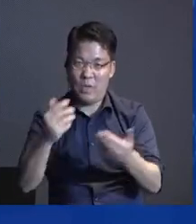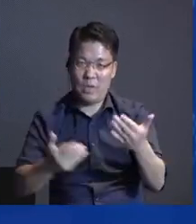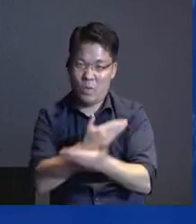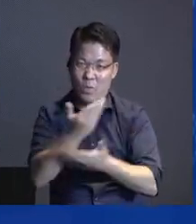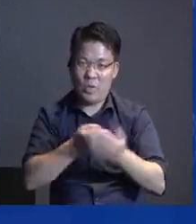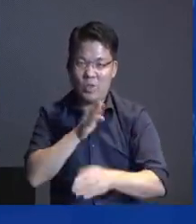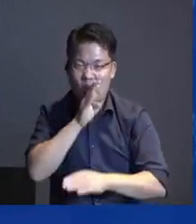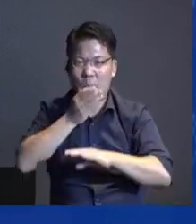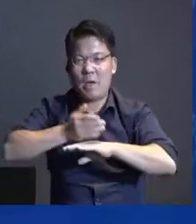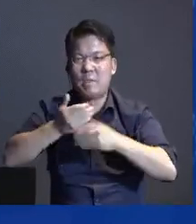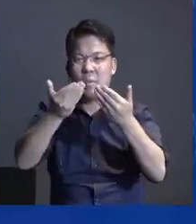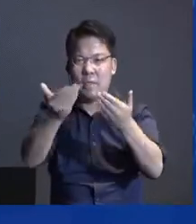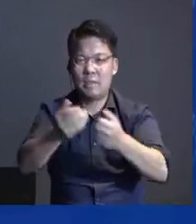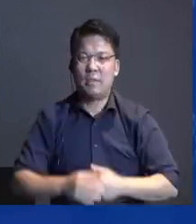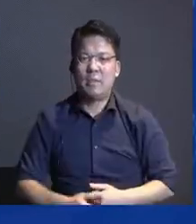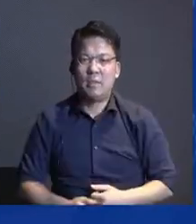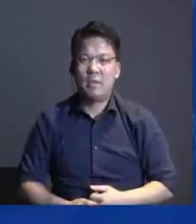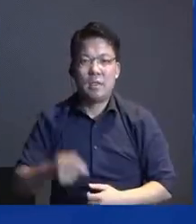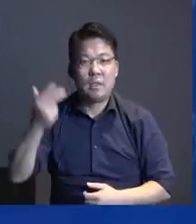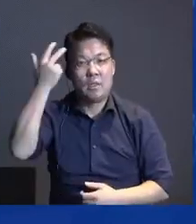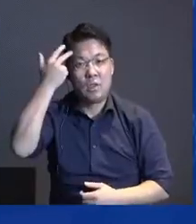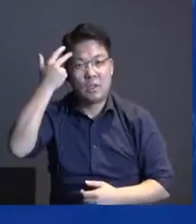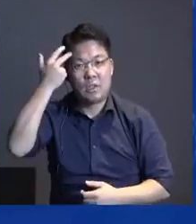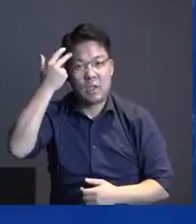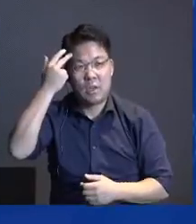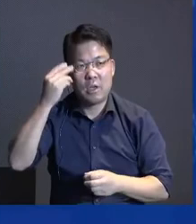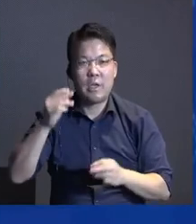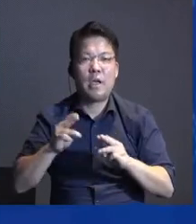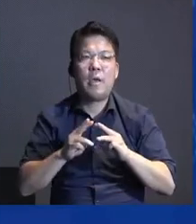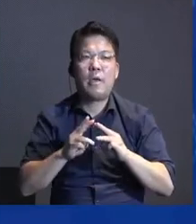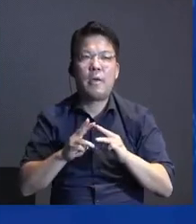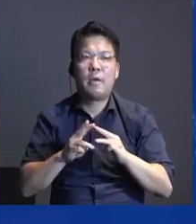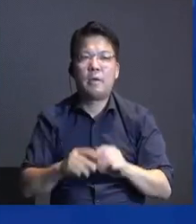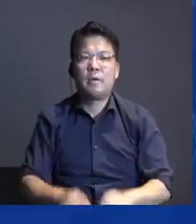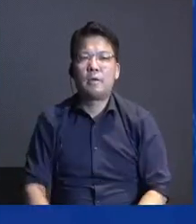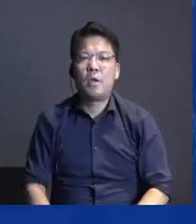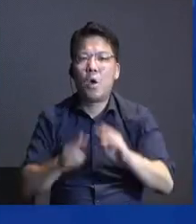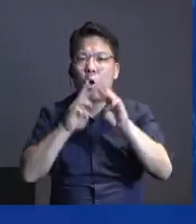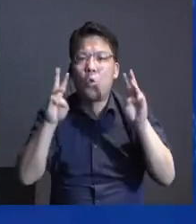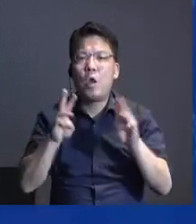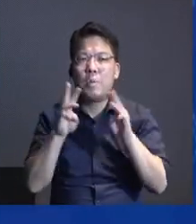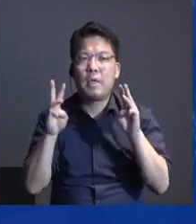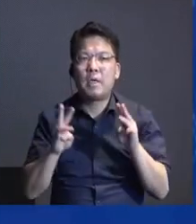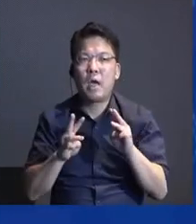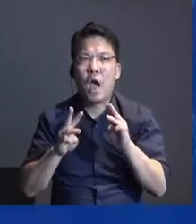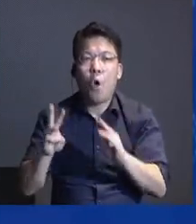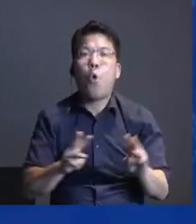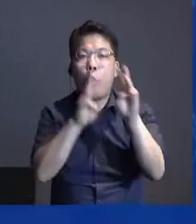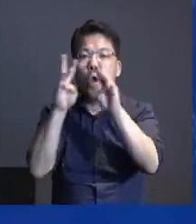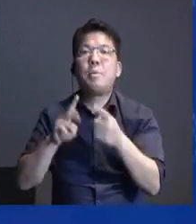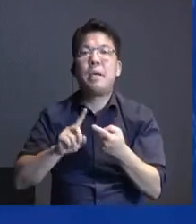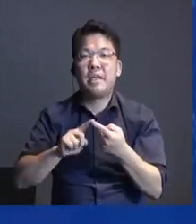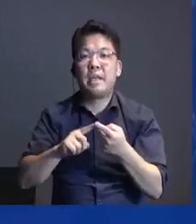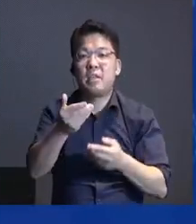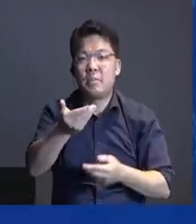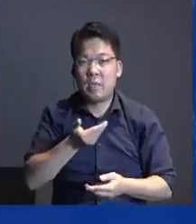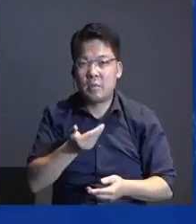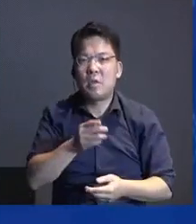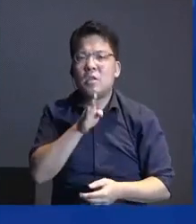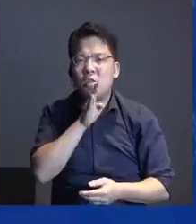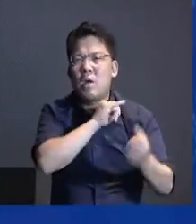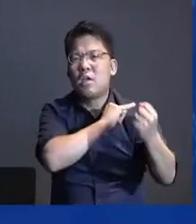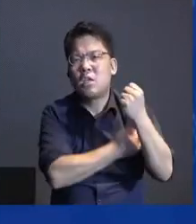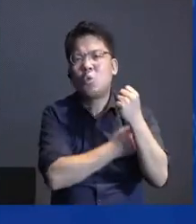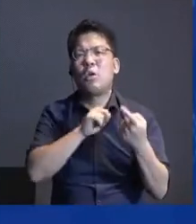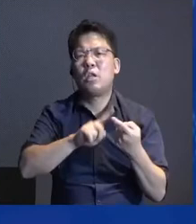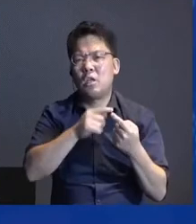well-being, which is a critical element of human rights of older persons. And today's session focused on how